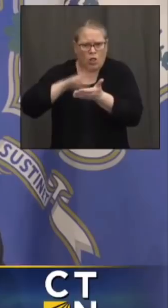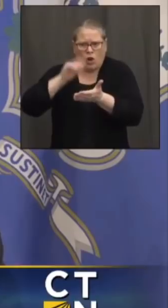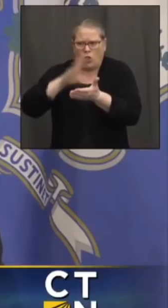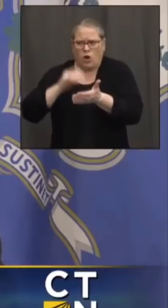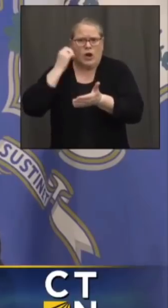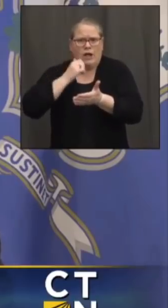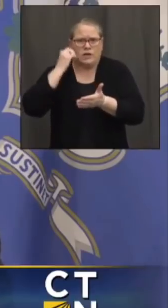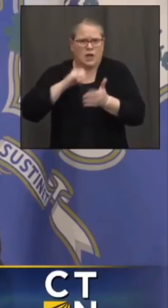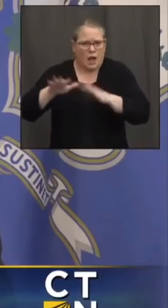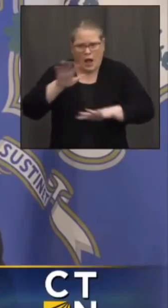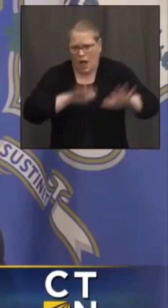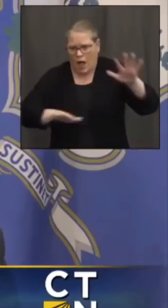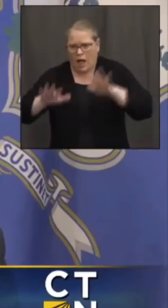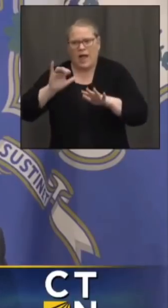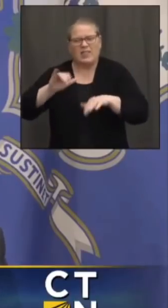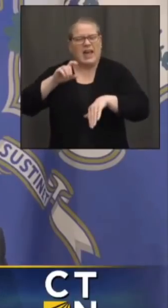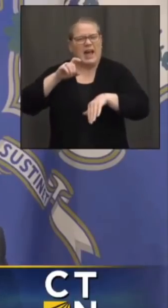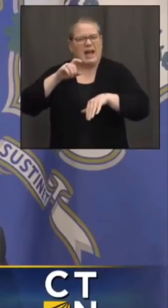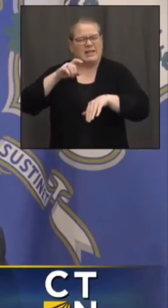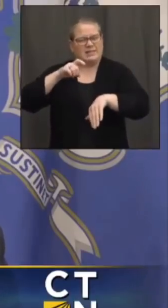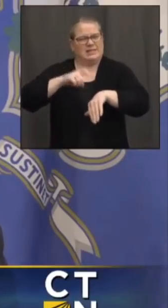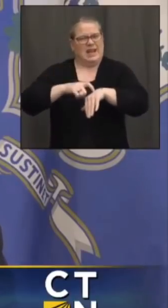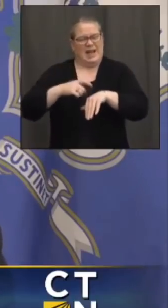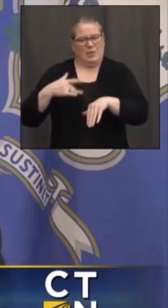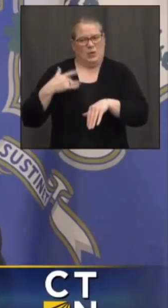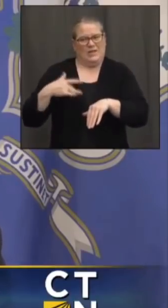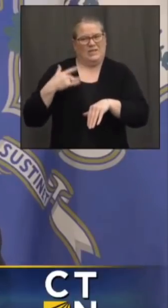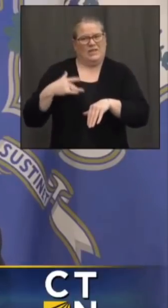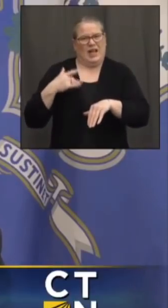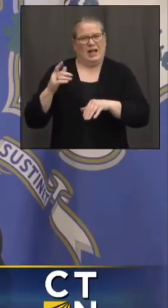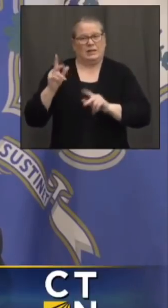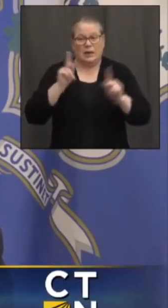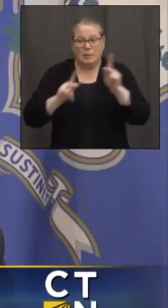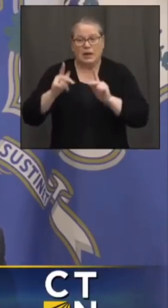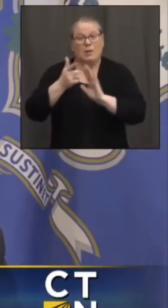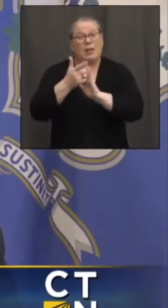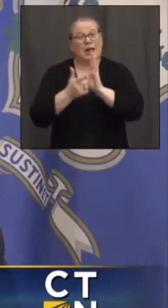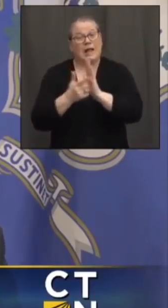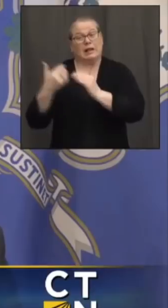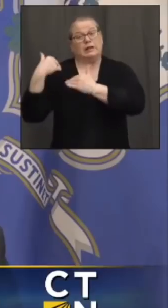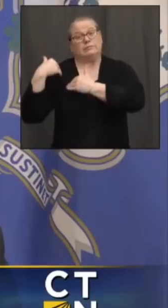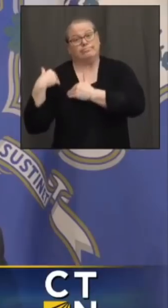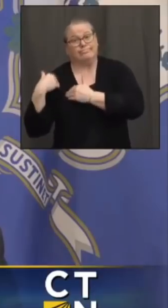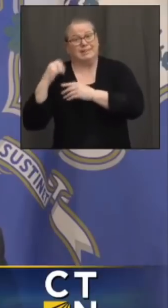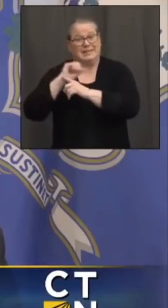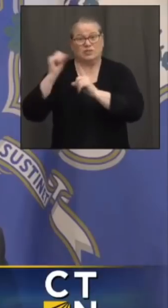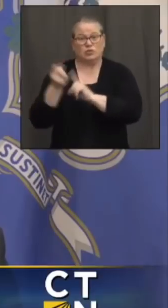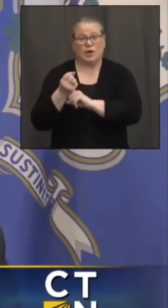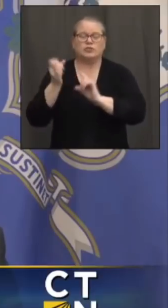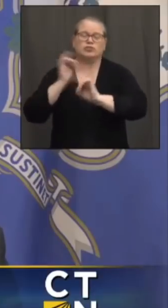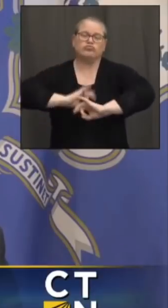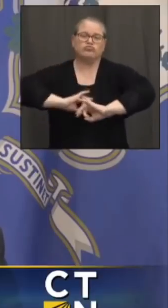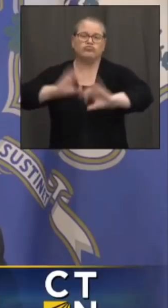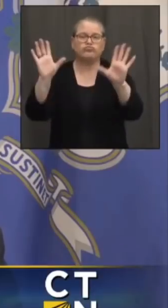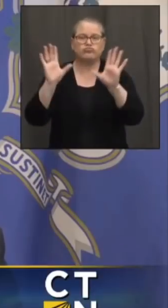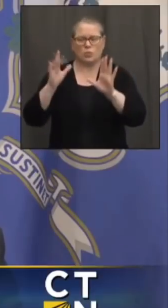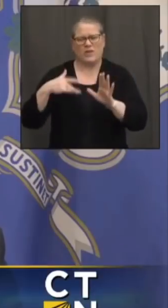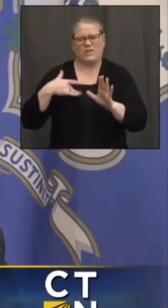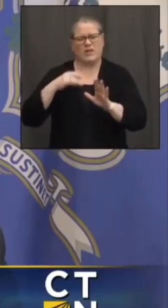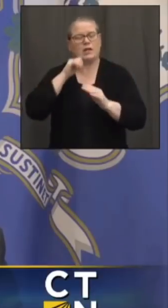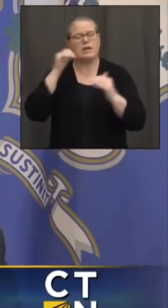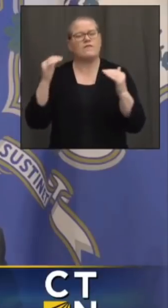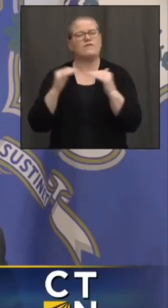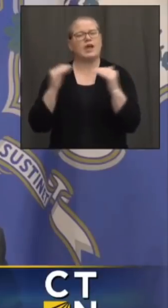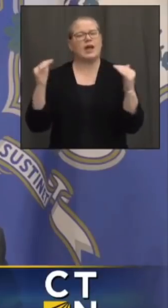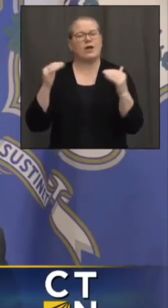at that point, it was unfair. We thought to hold people legally accountable for a situation that was so fast evolving. And